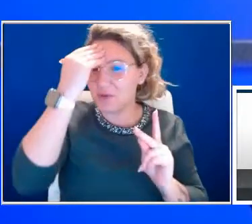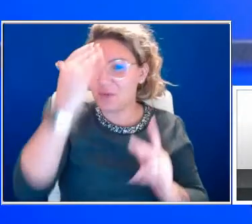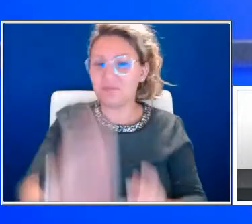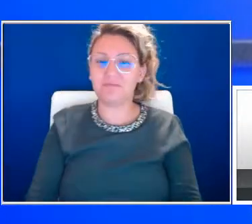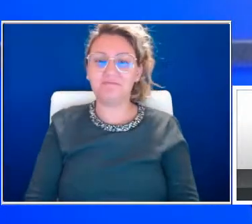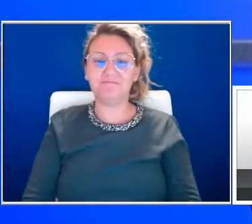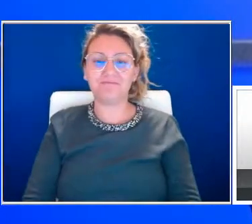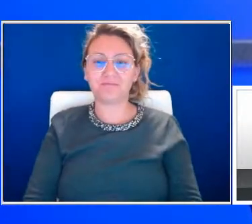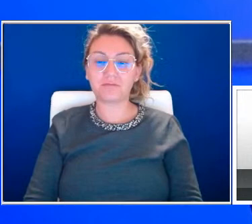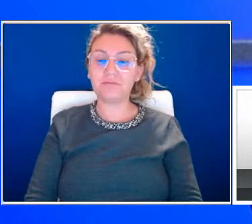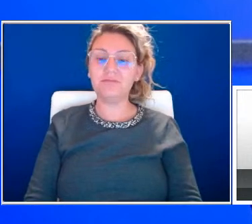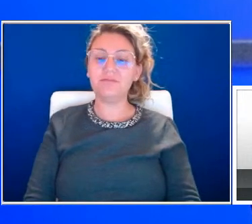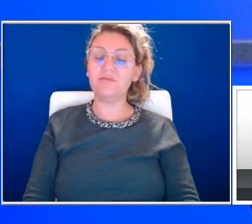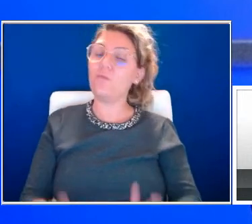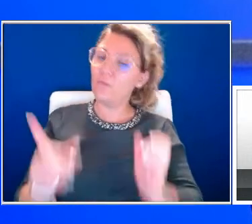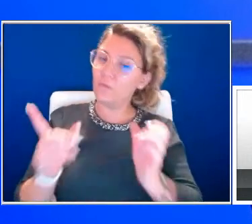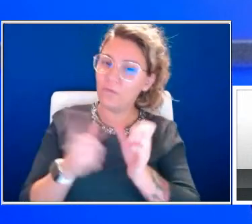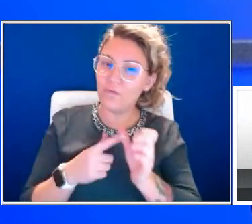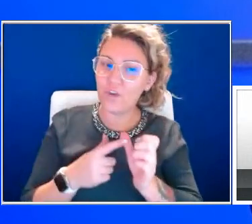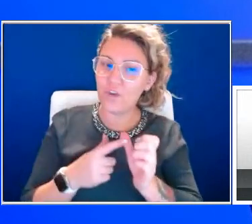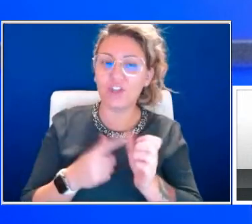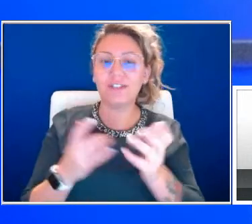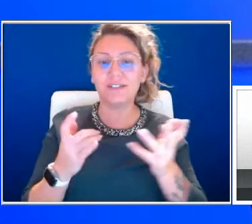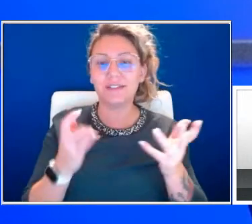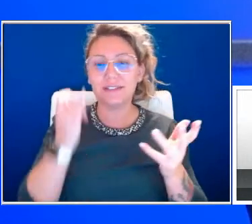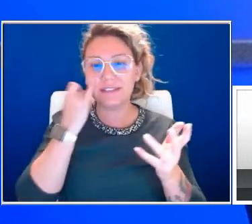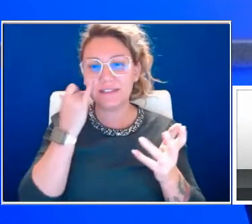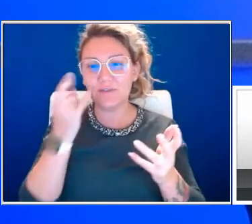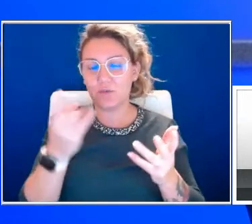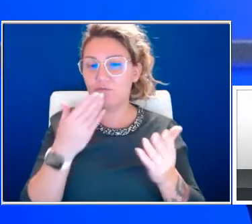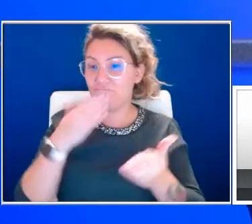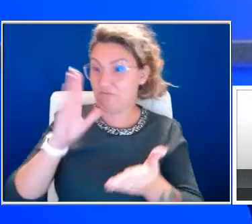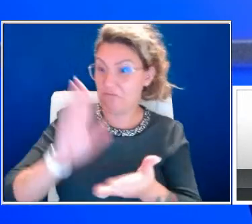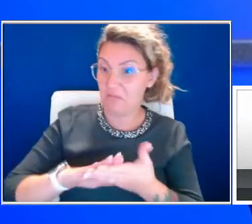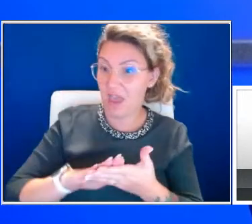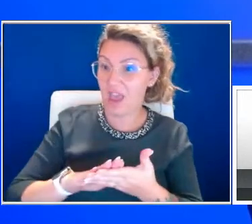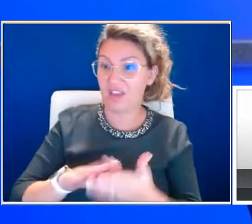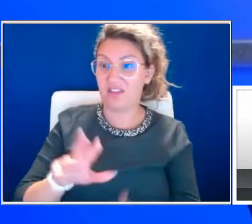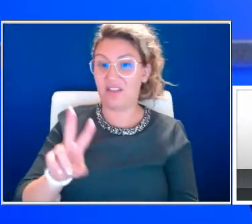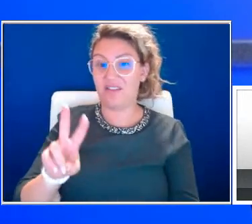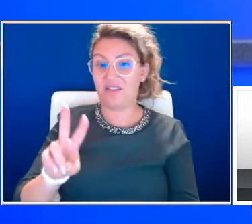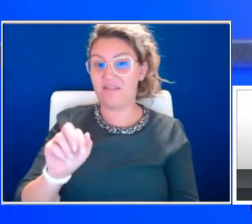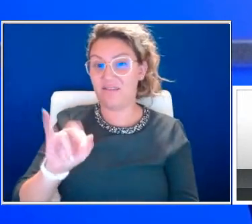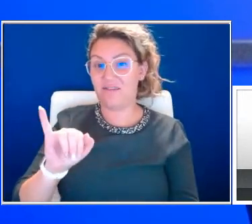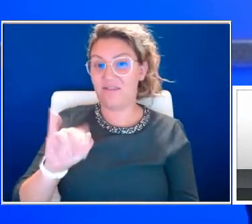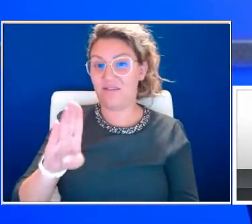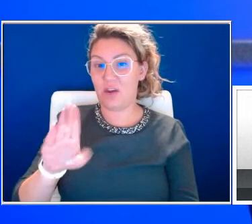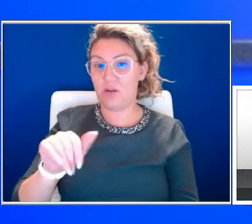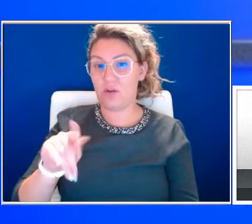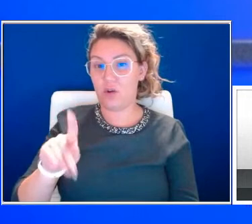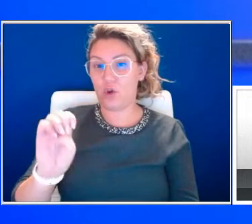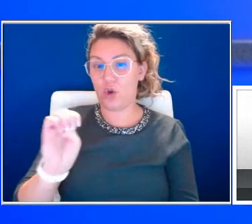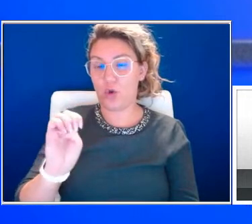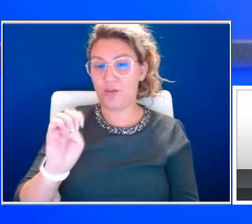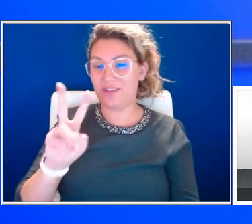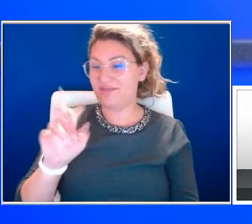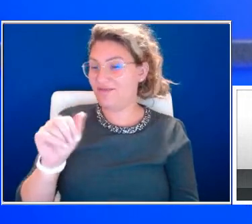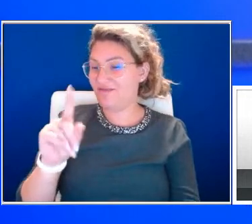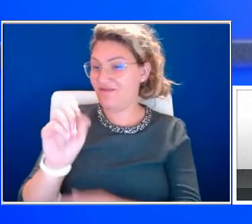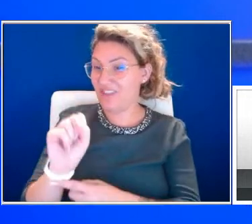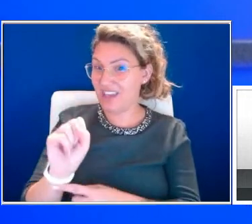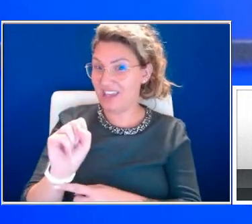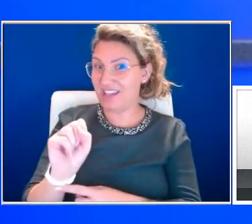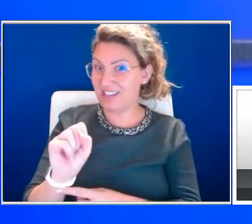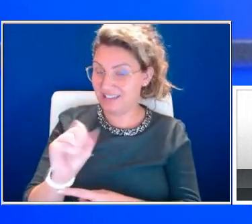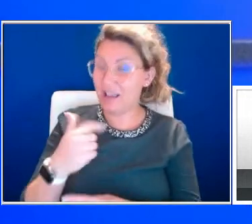Well, first of all, I think if you have bad varicose veins, which I did, I mean, I had spider veins